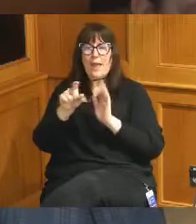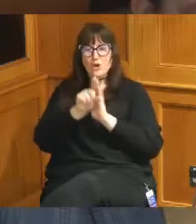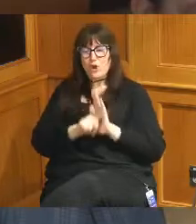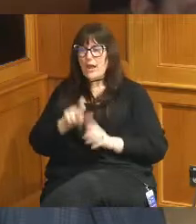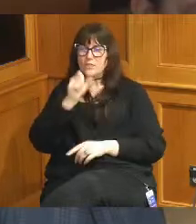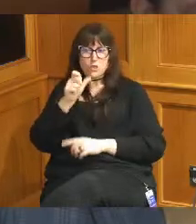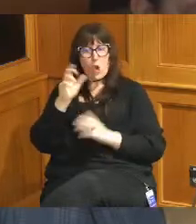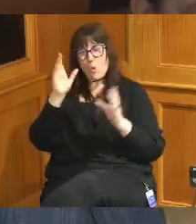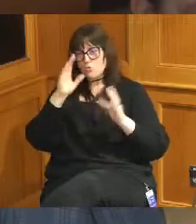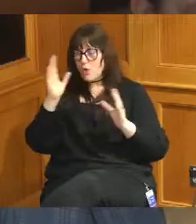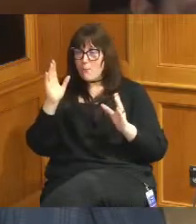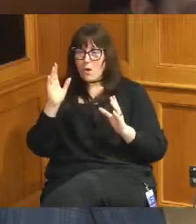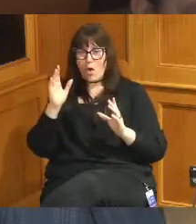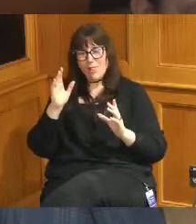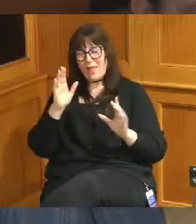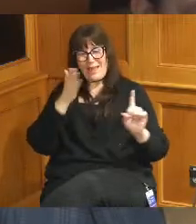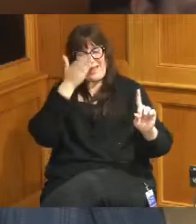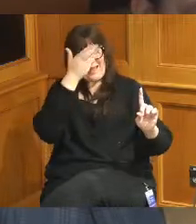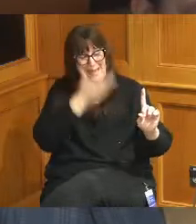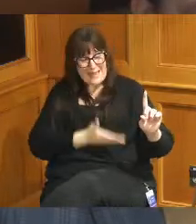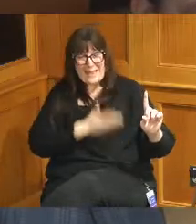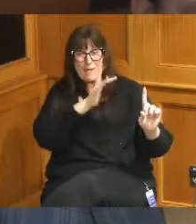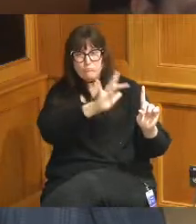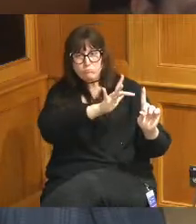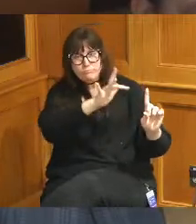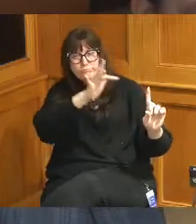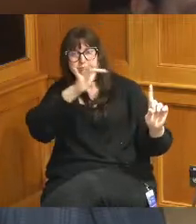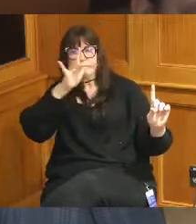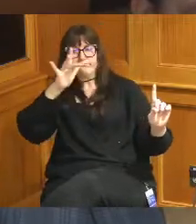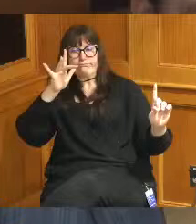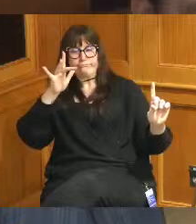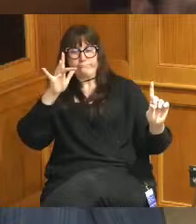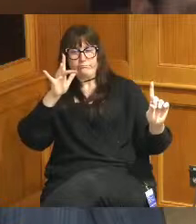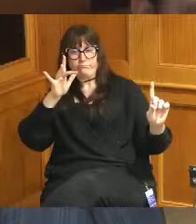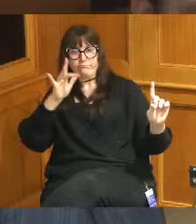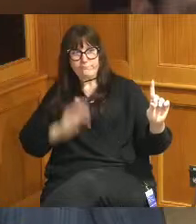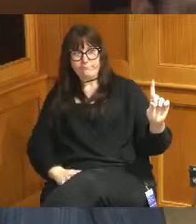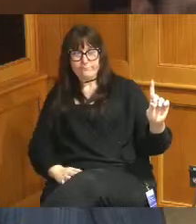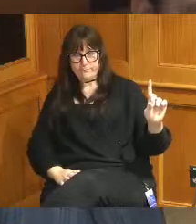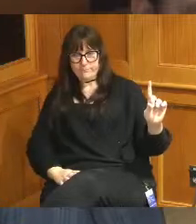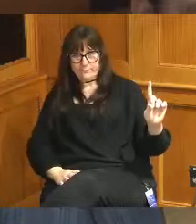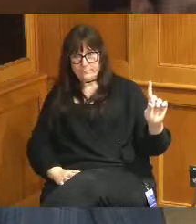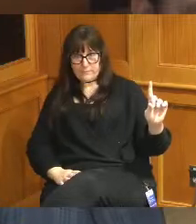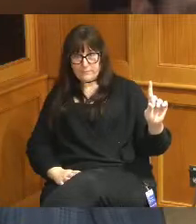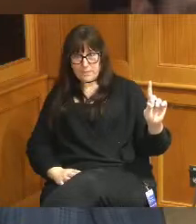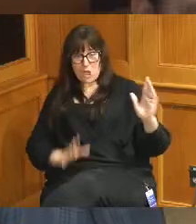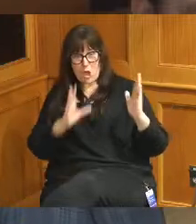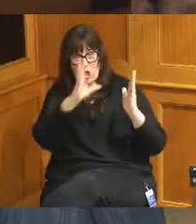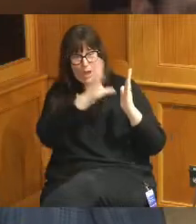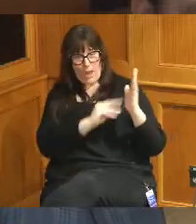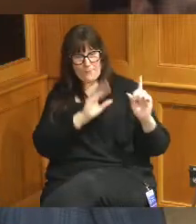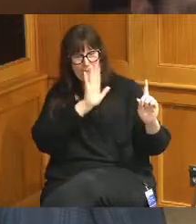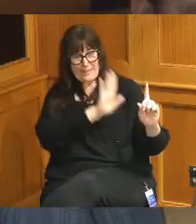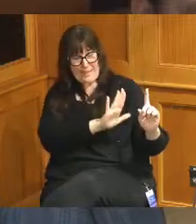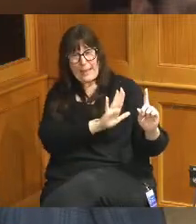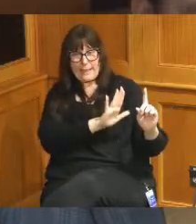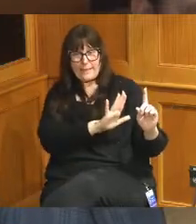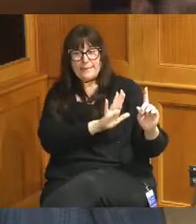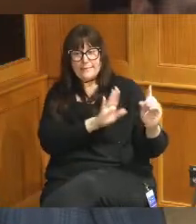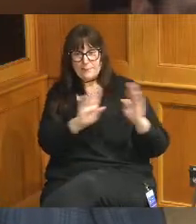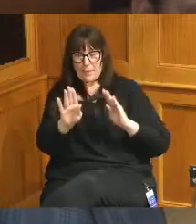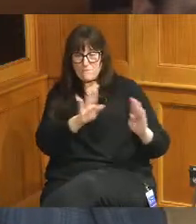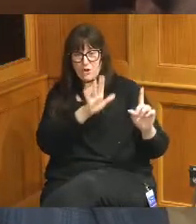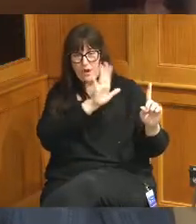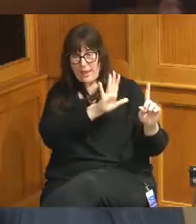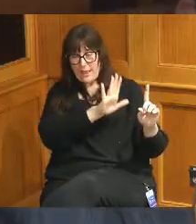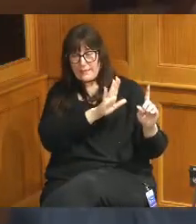in trouble, work your way up, go to college, do what you're supposed to do, go to an internship, work yourself up from the bottom, get